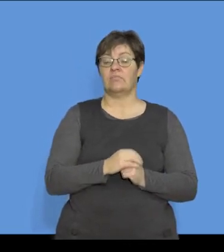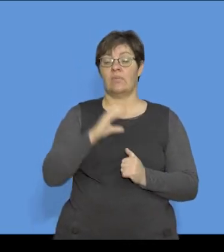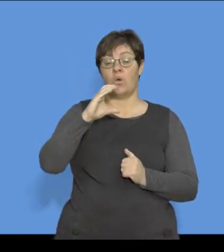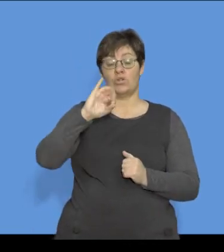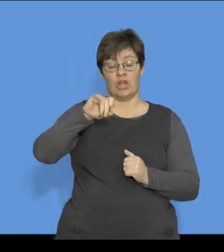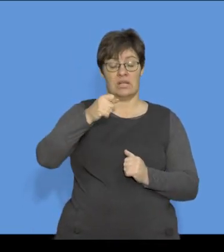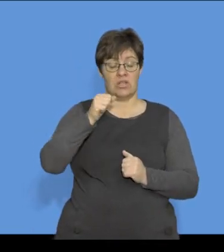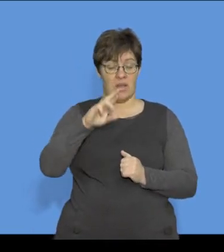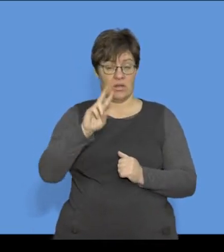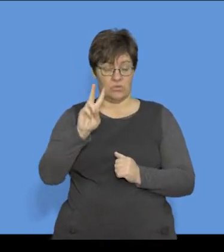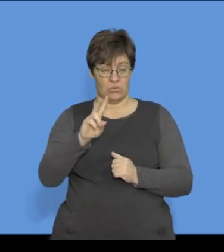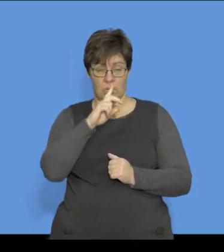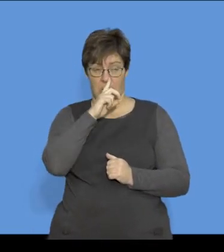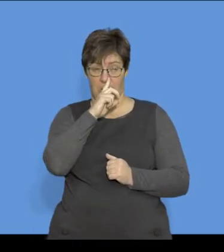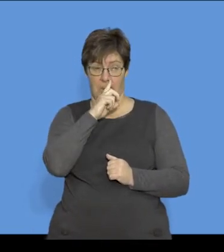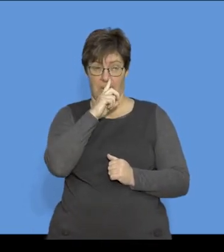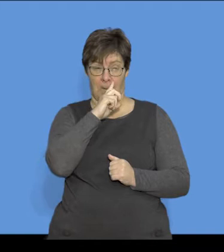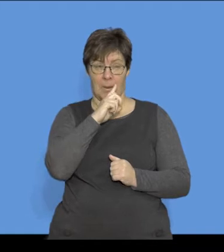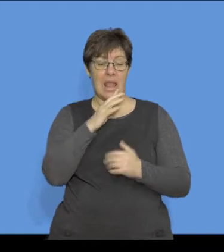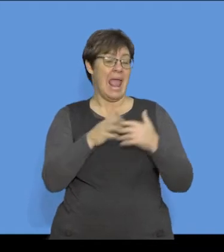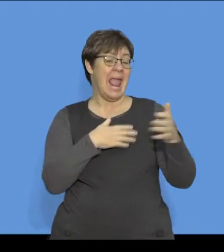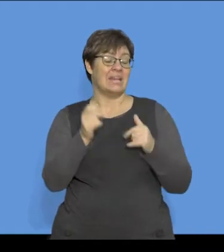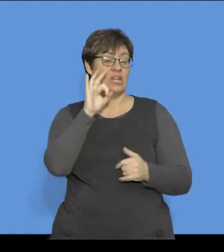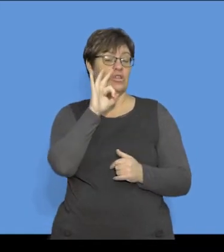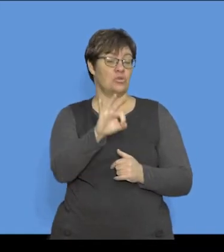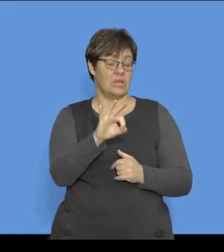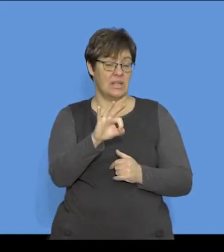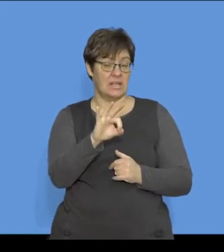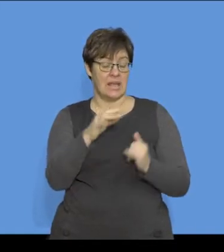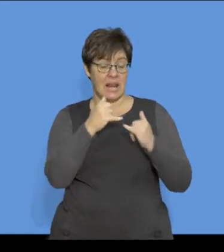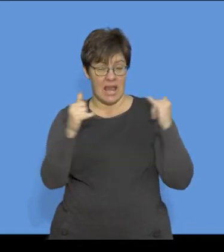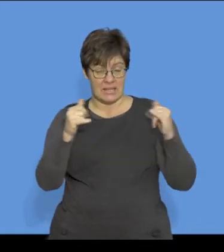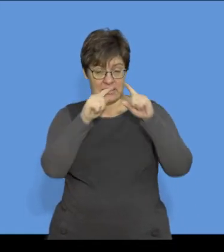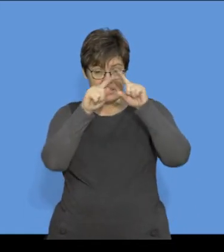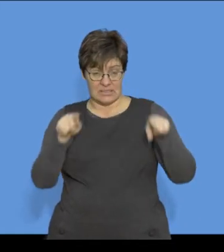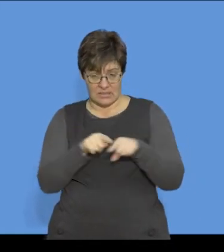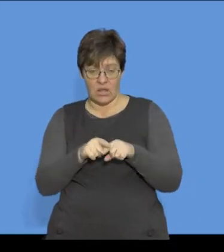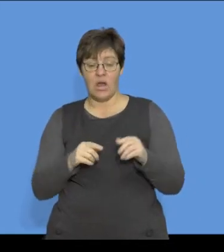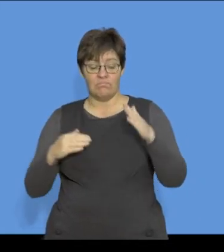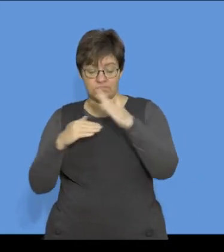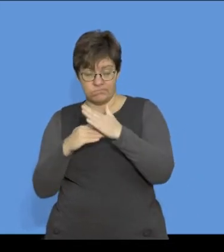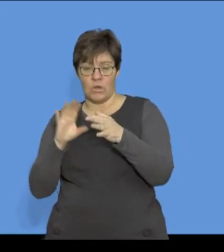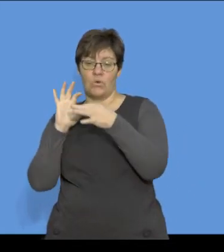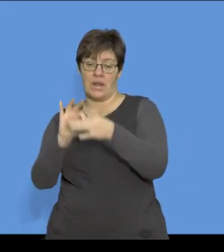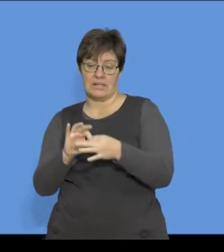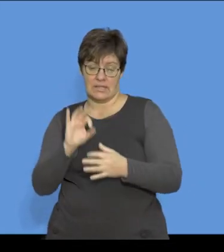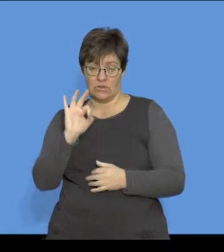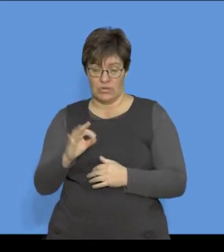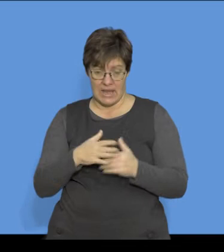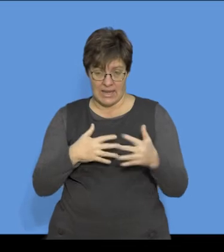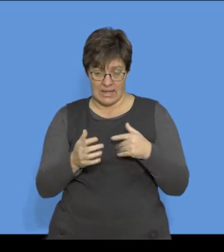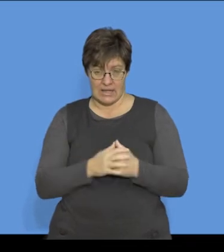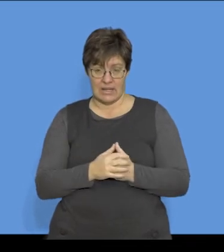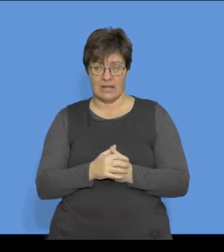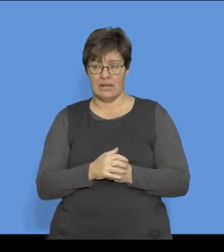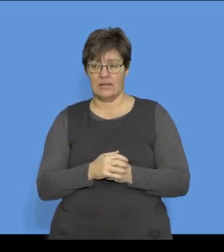a triangle can be formed by any 3 line segments to 3 vertices. But a triangle can